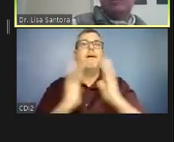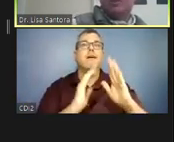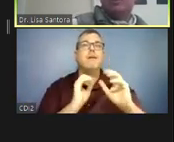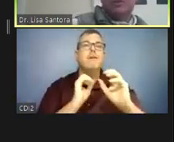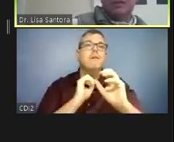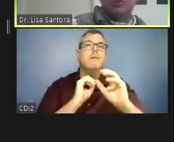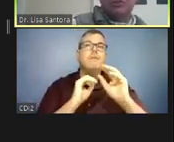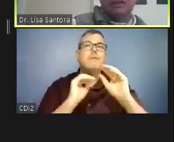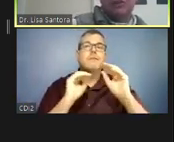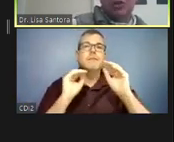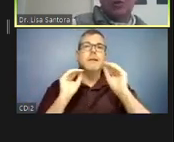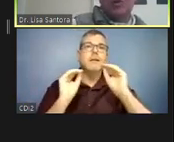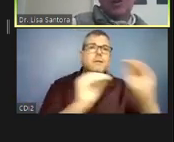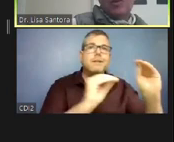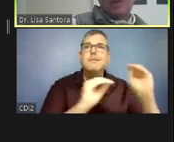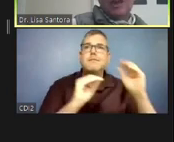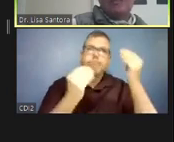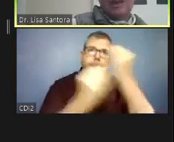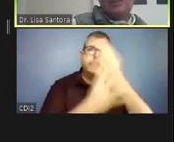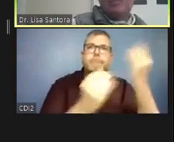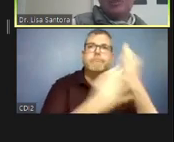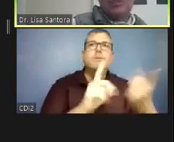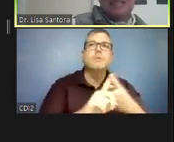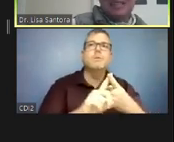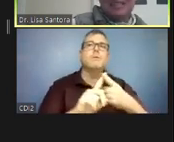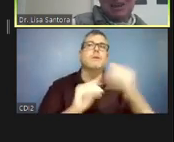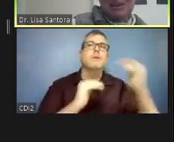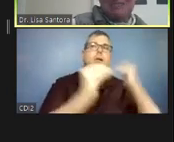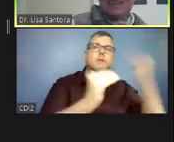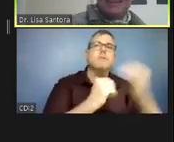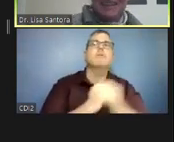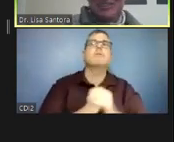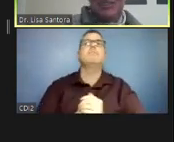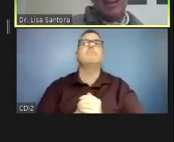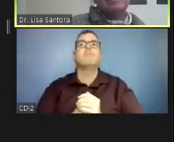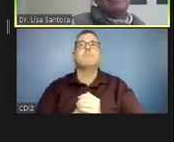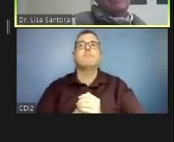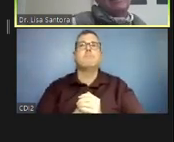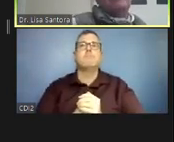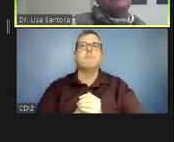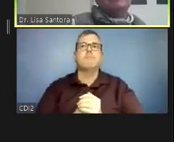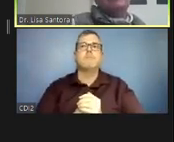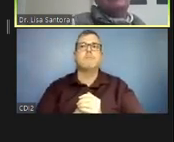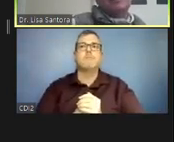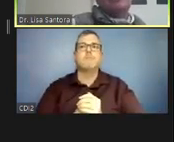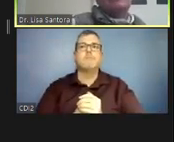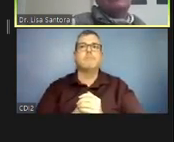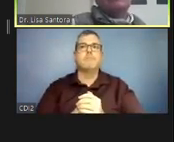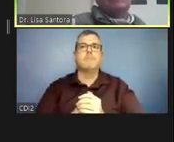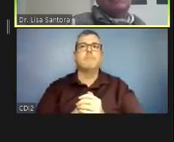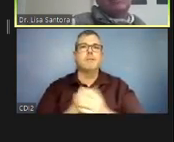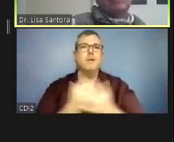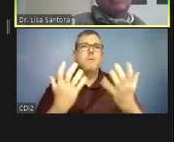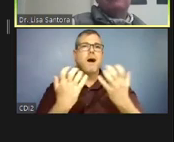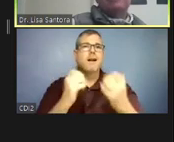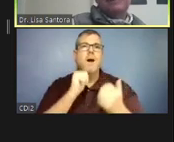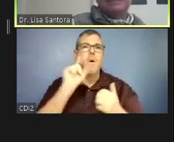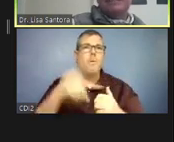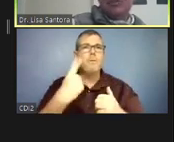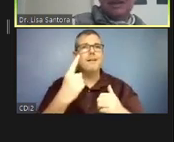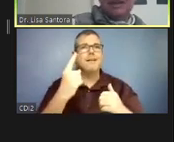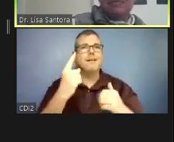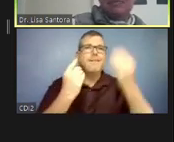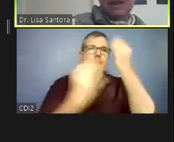non-digital options for scheduling. So we have had an emergency meeting yesterday to